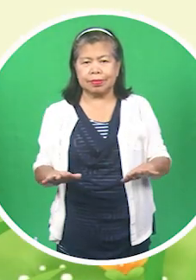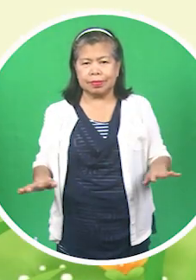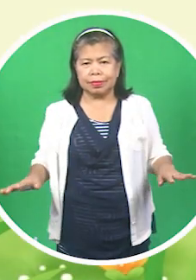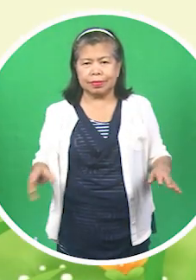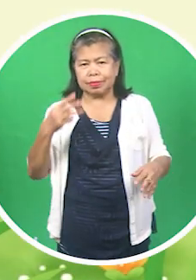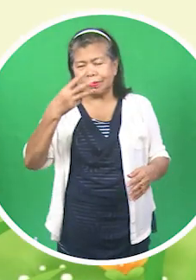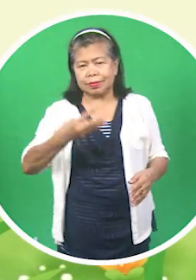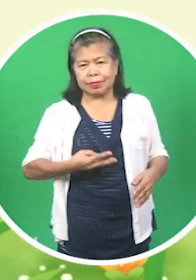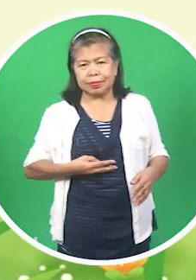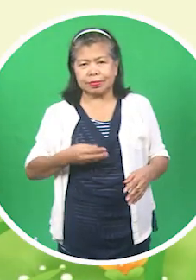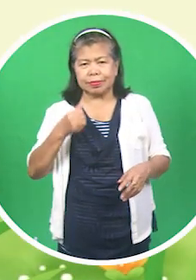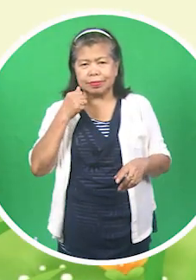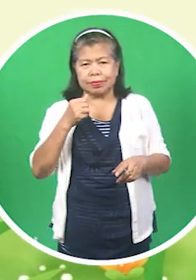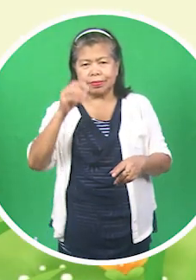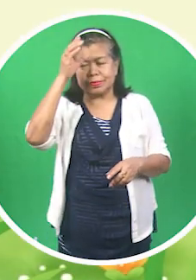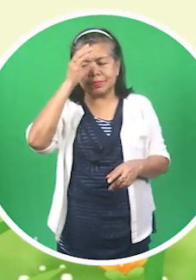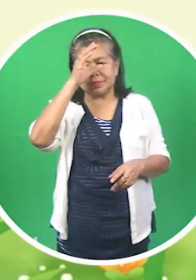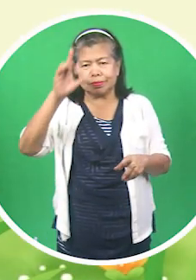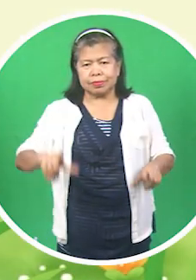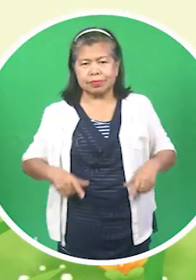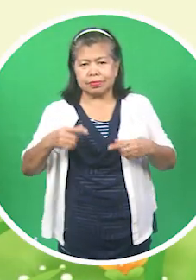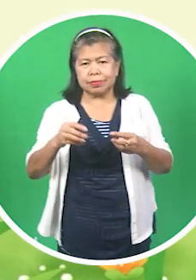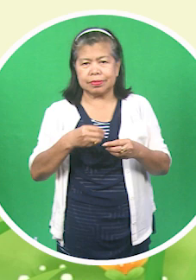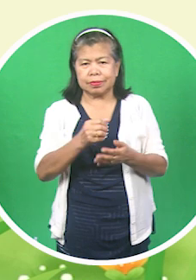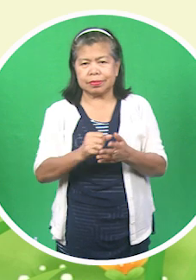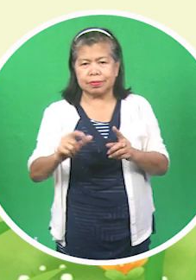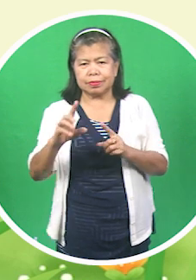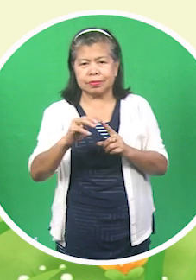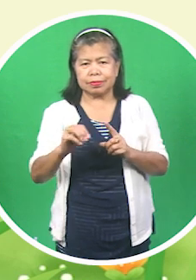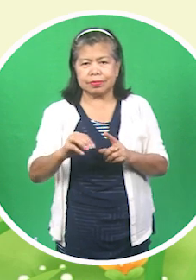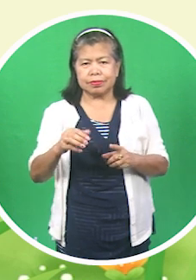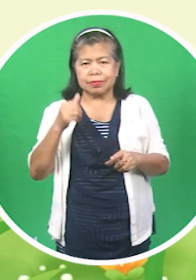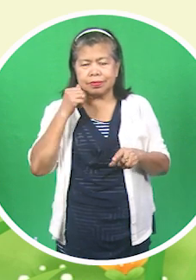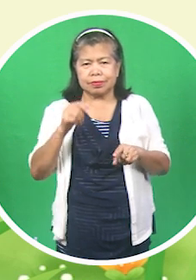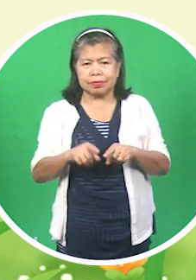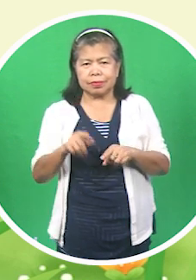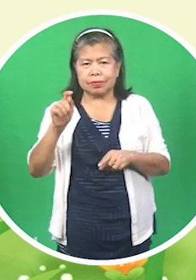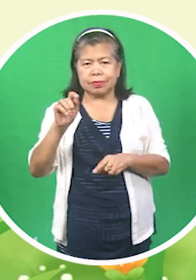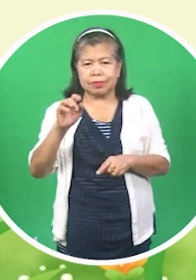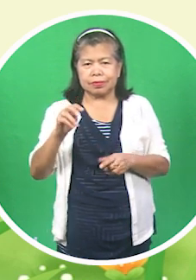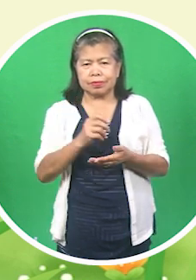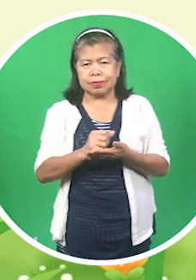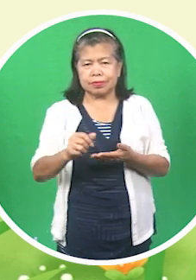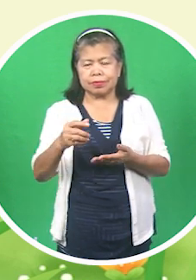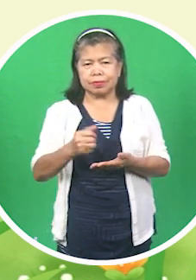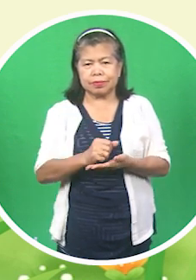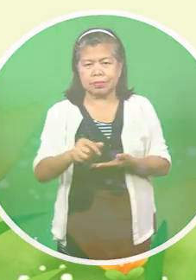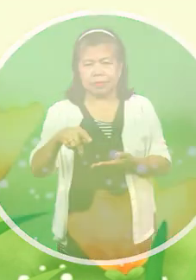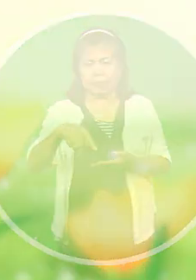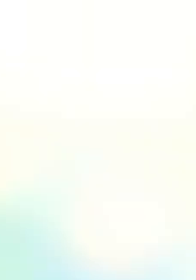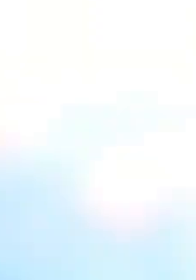Hello, children. Welcome to Christian Living for Children on social media. I am Sister Tina of the Daughters of St.